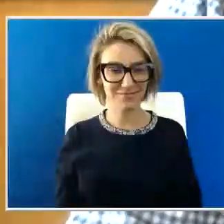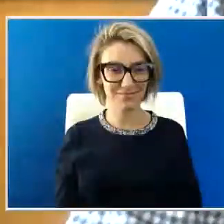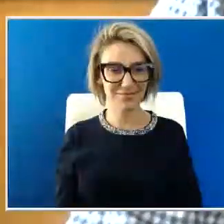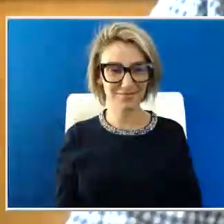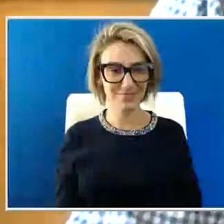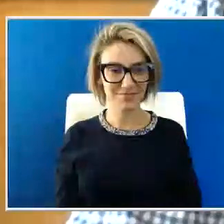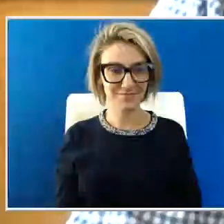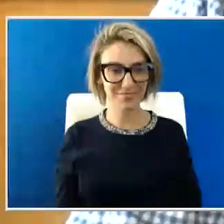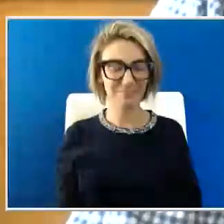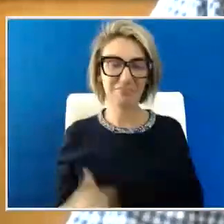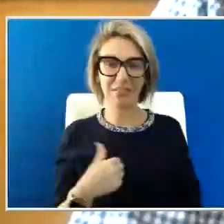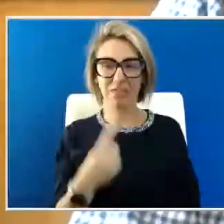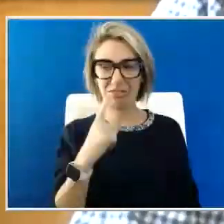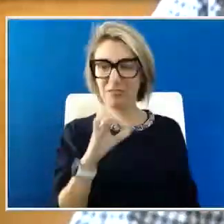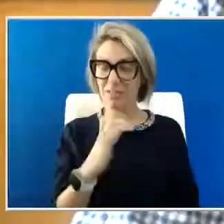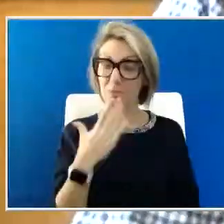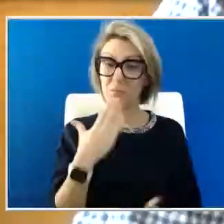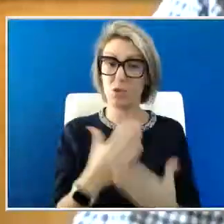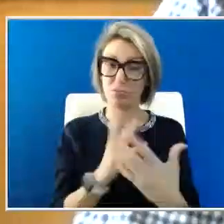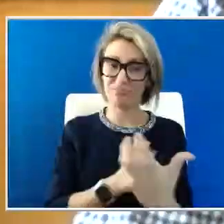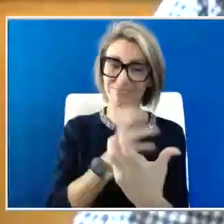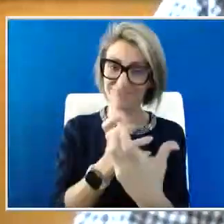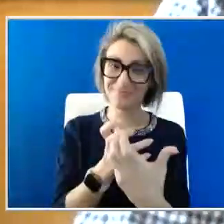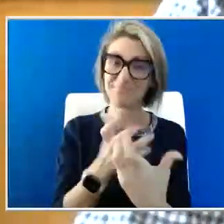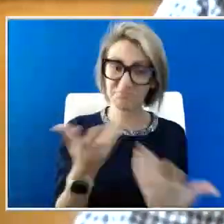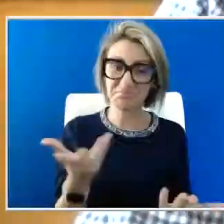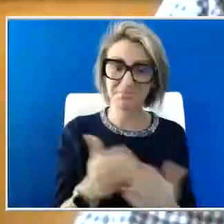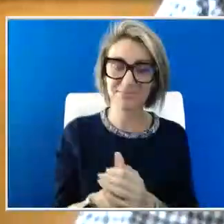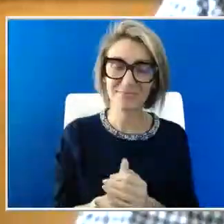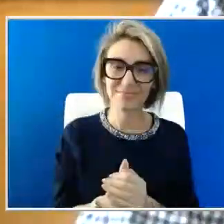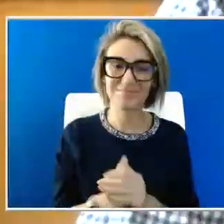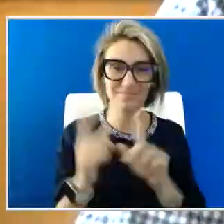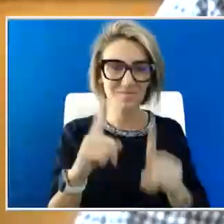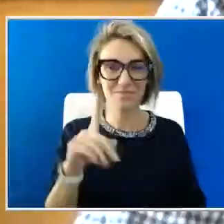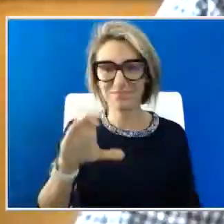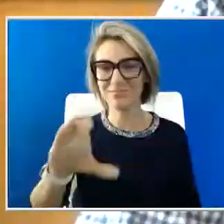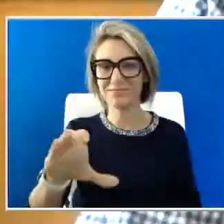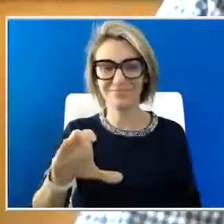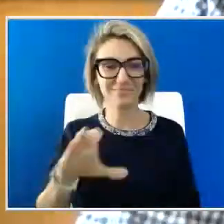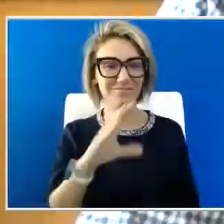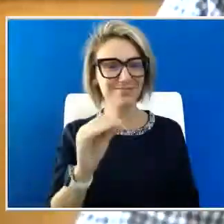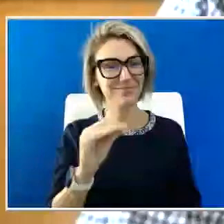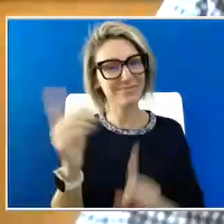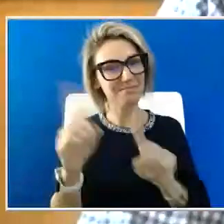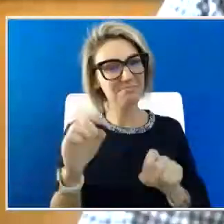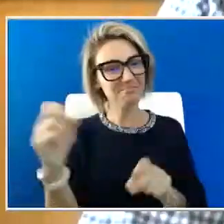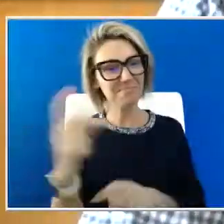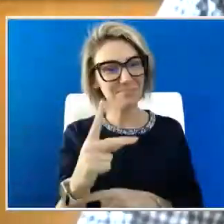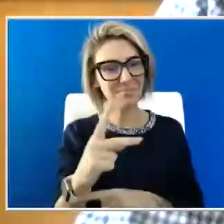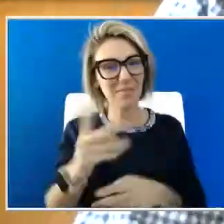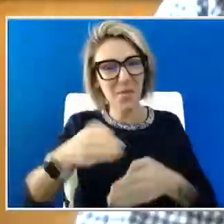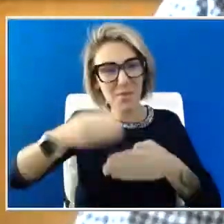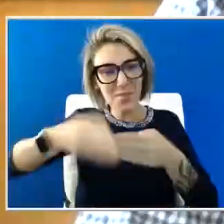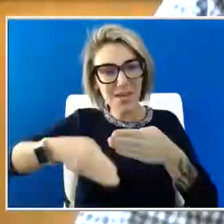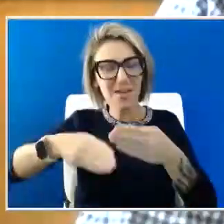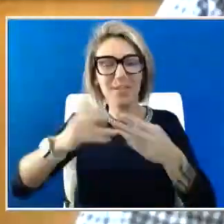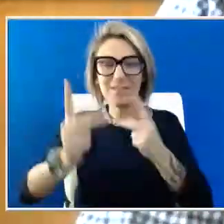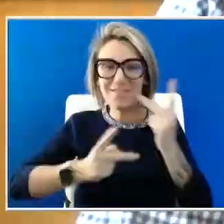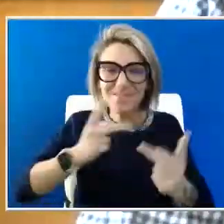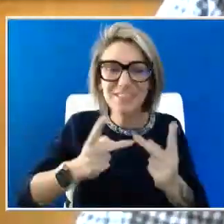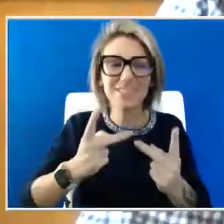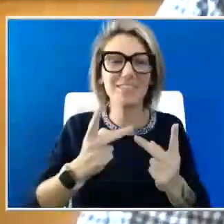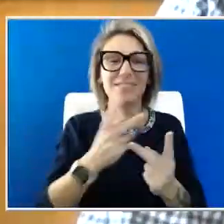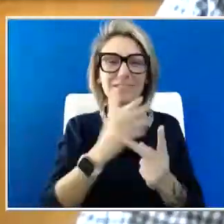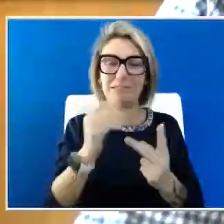I thought that would be a good fit to go to Kansas City because I could come back on the weekends and not